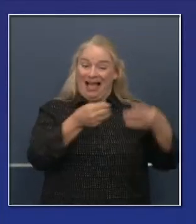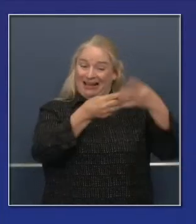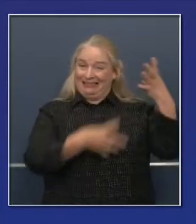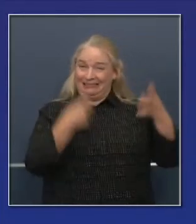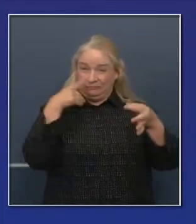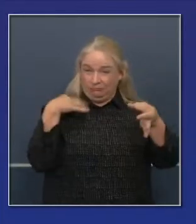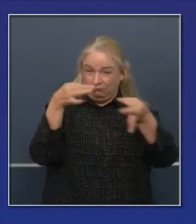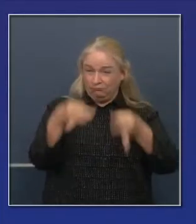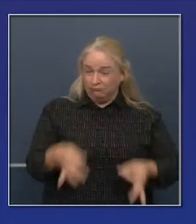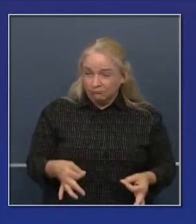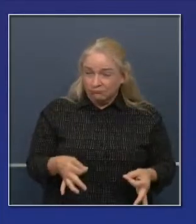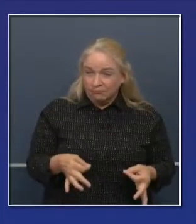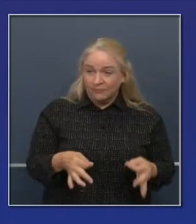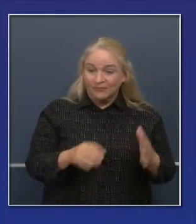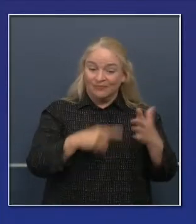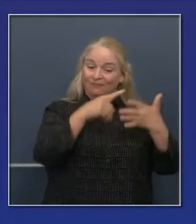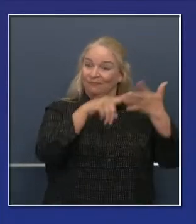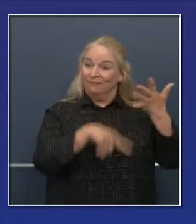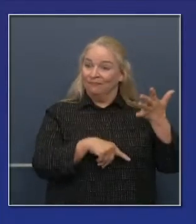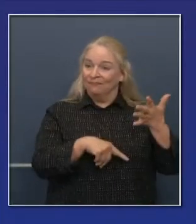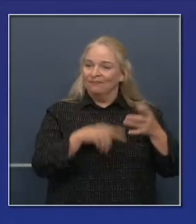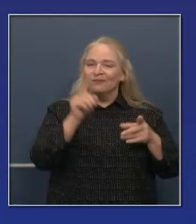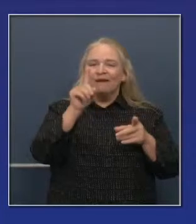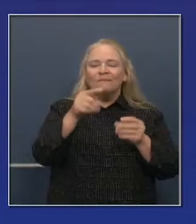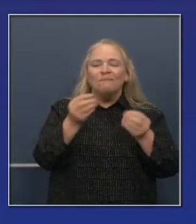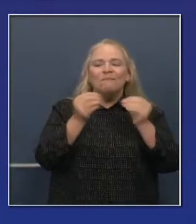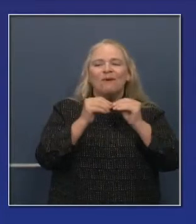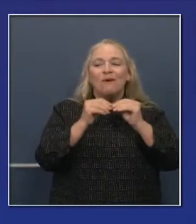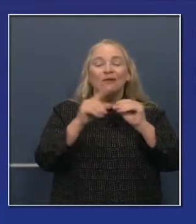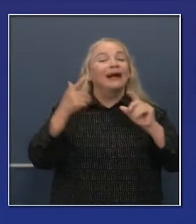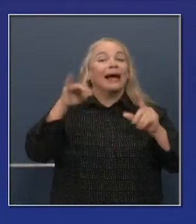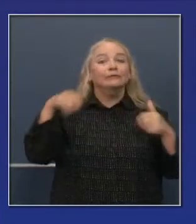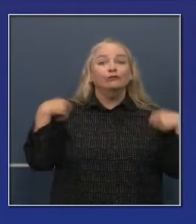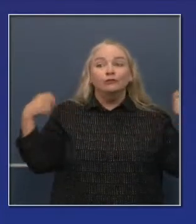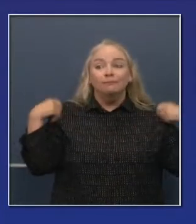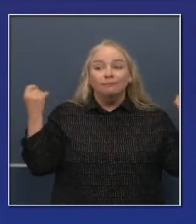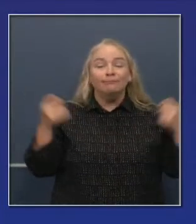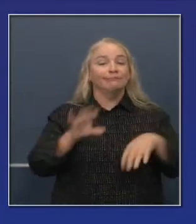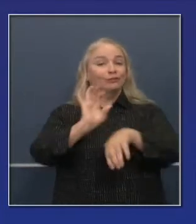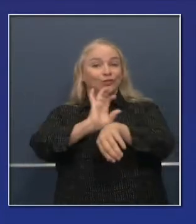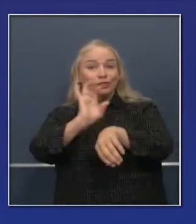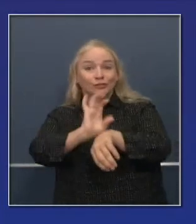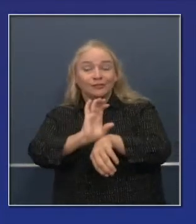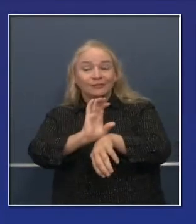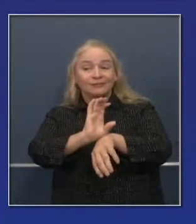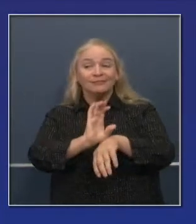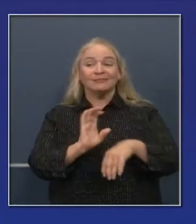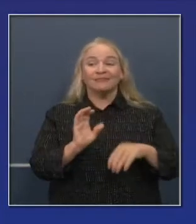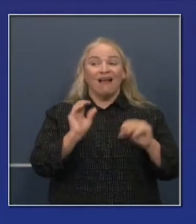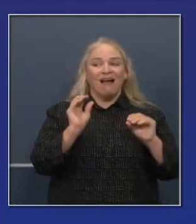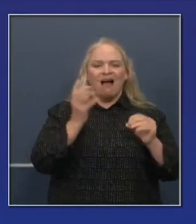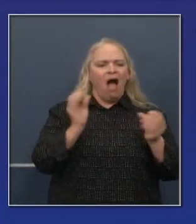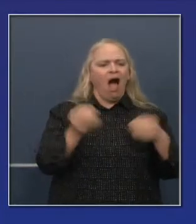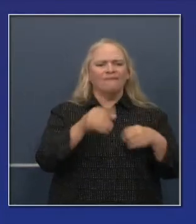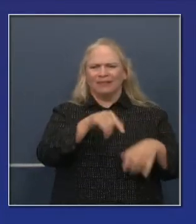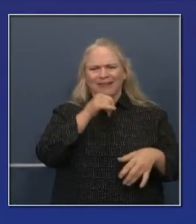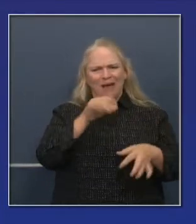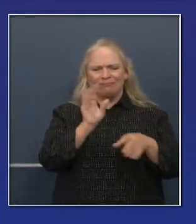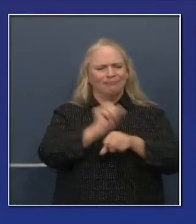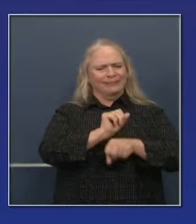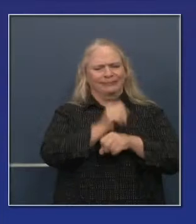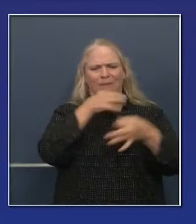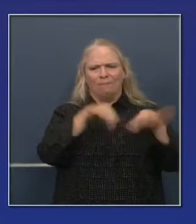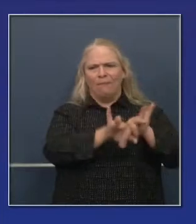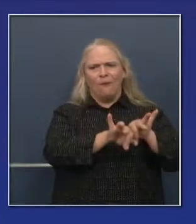list: fitness centers, places of worship, offices for non-critical sectors, personal care